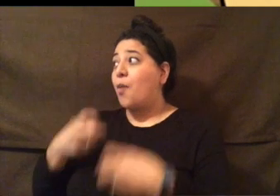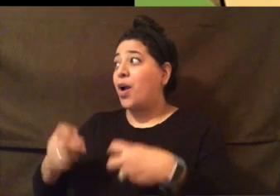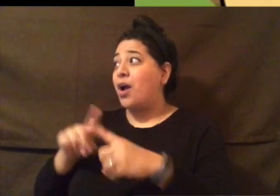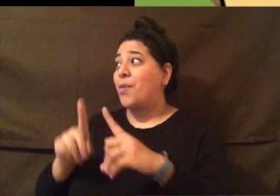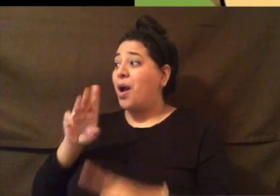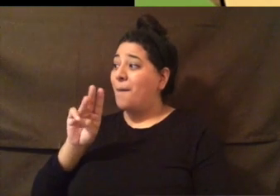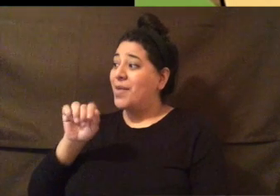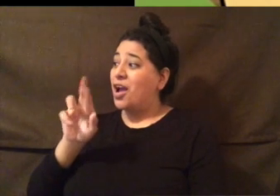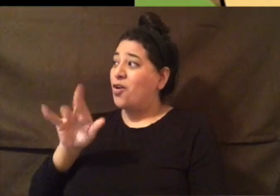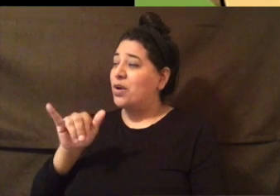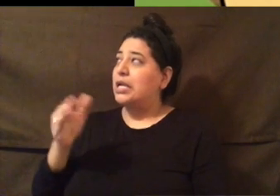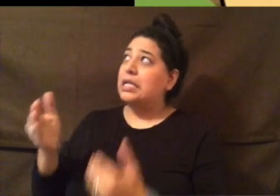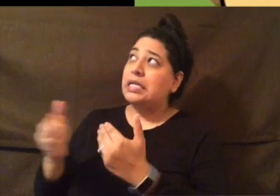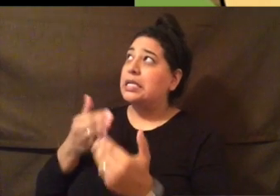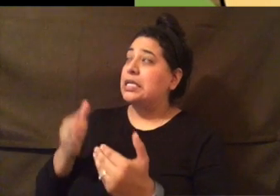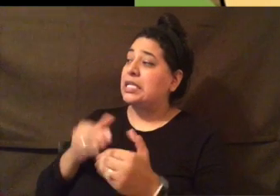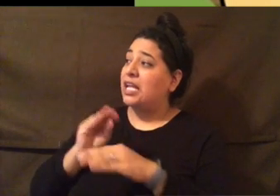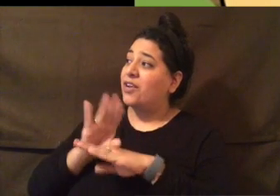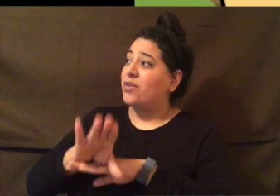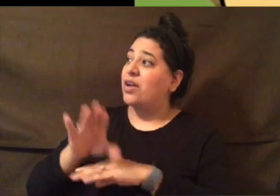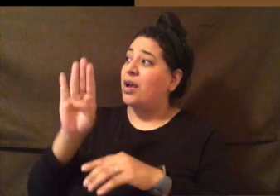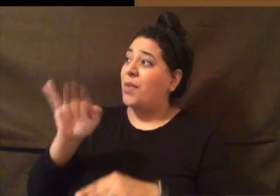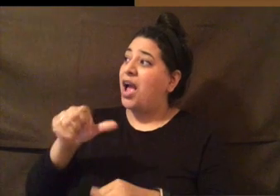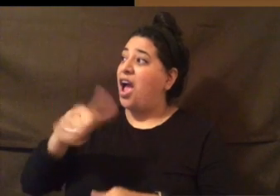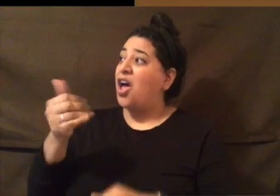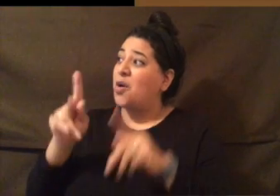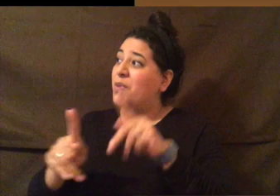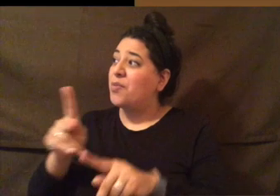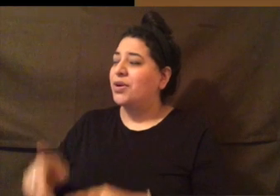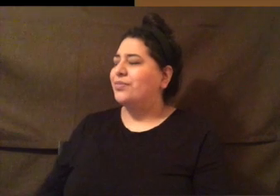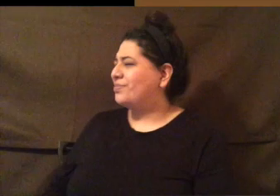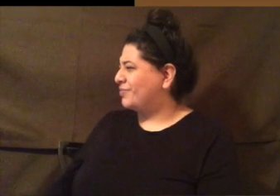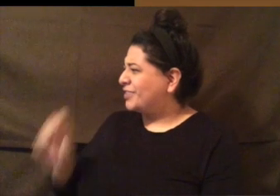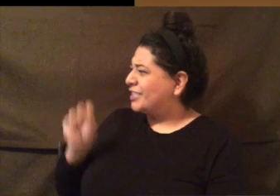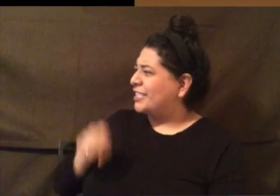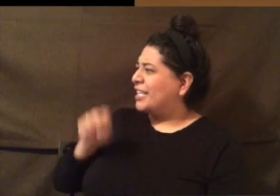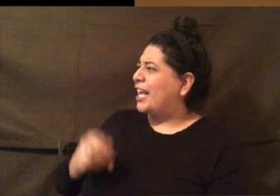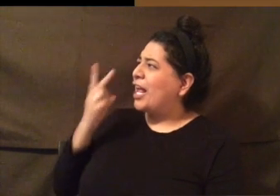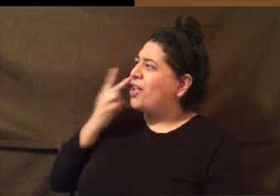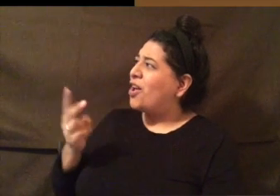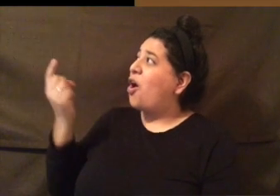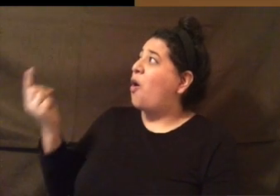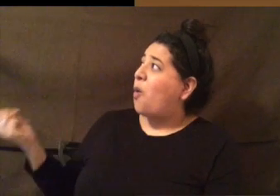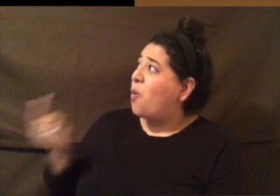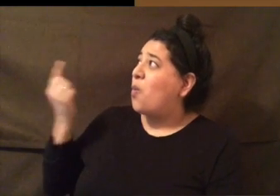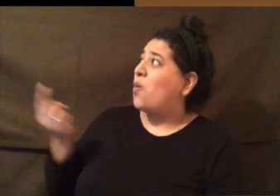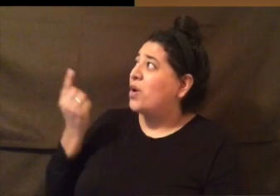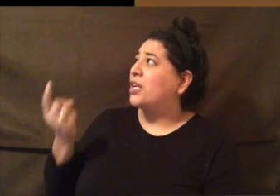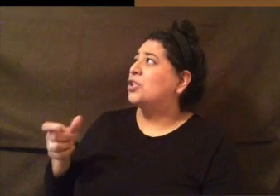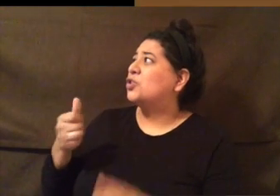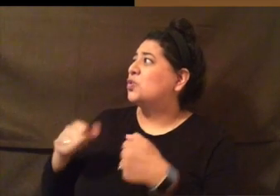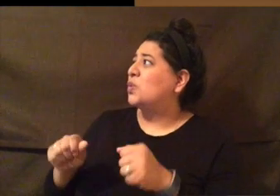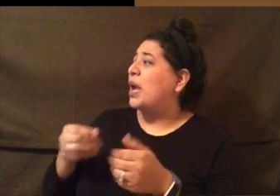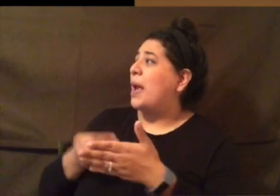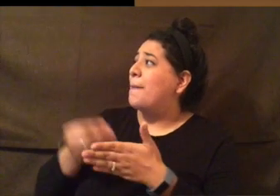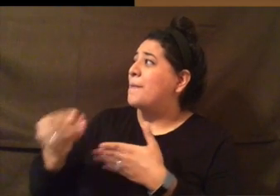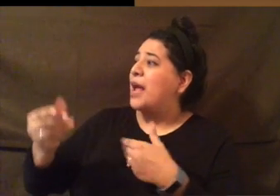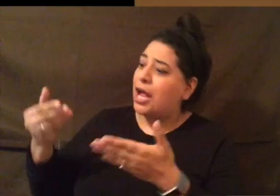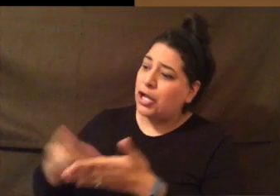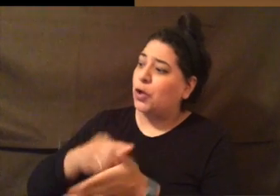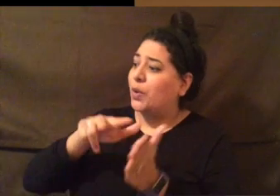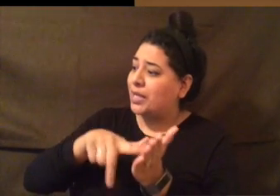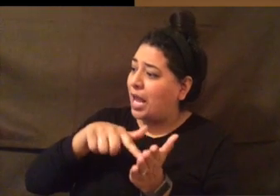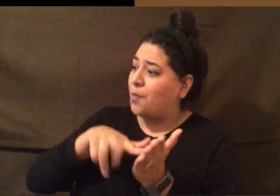but Barry is so easily influenced by other people. Yeah, look at how Fredbrook is always getting Barry to try to buy a